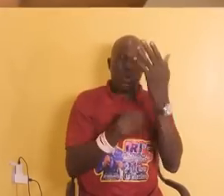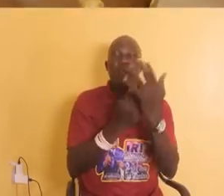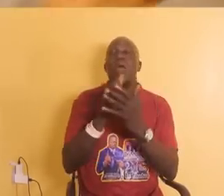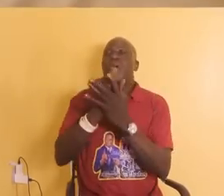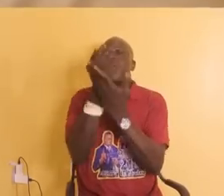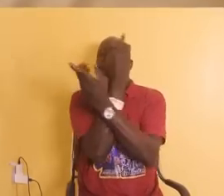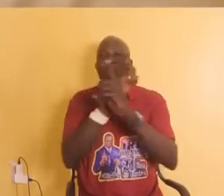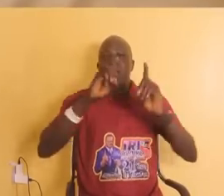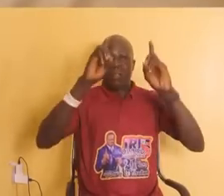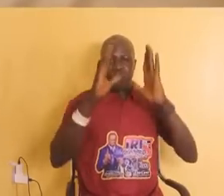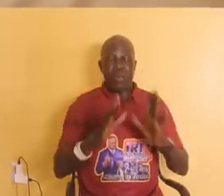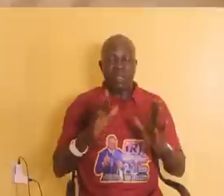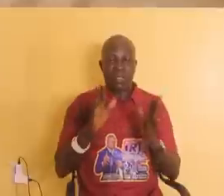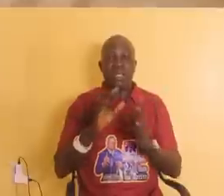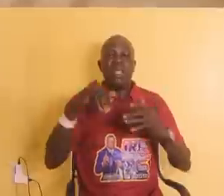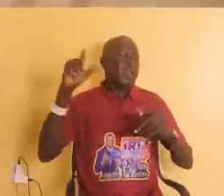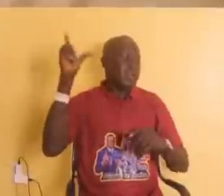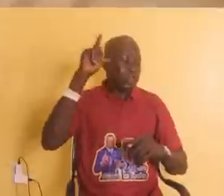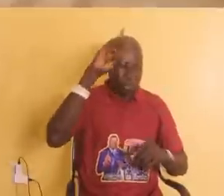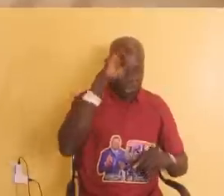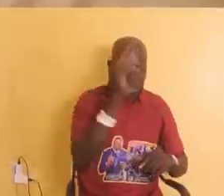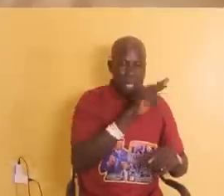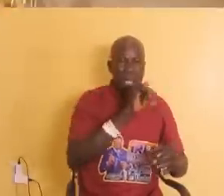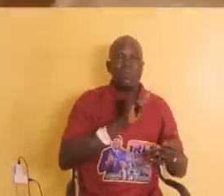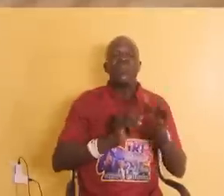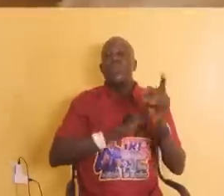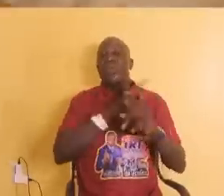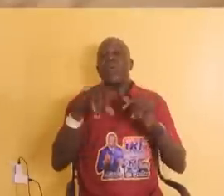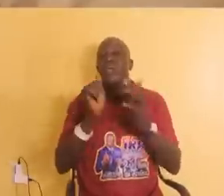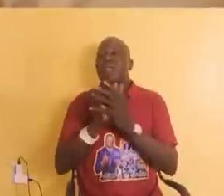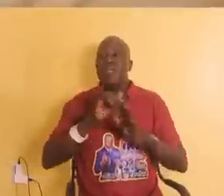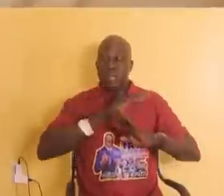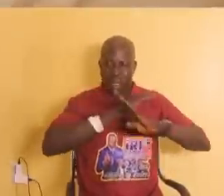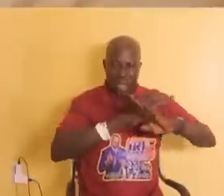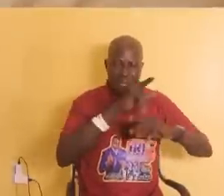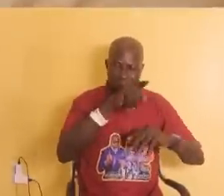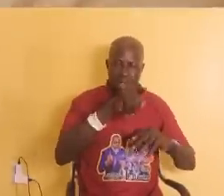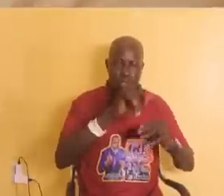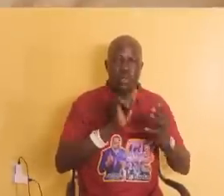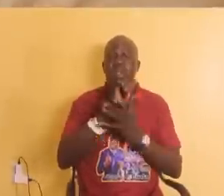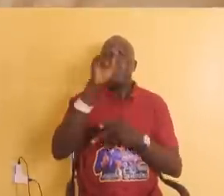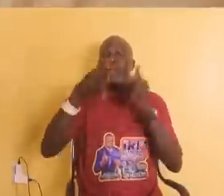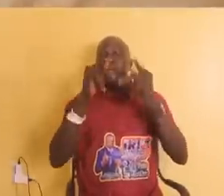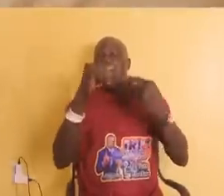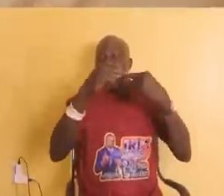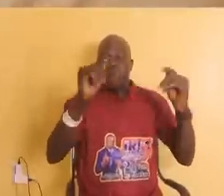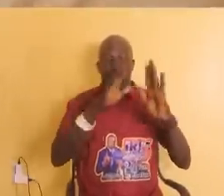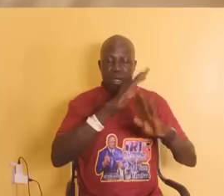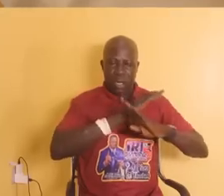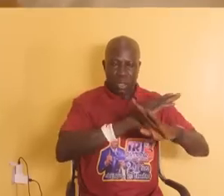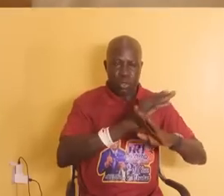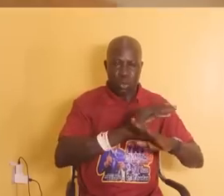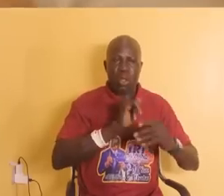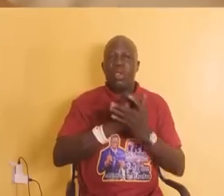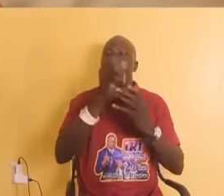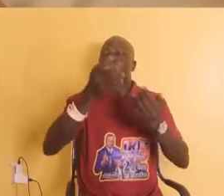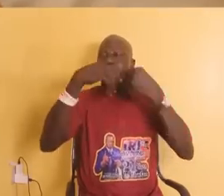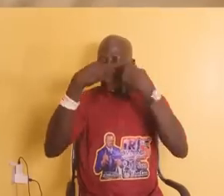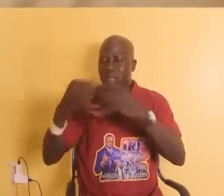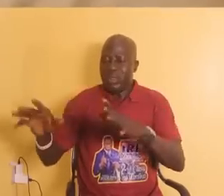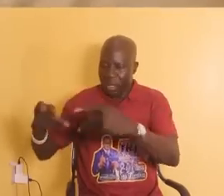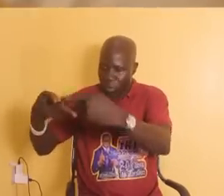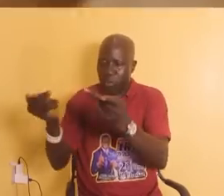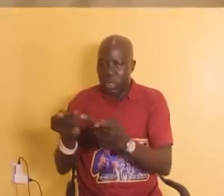To see me. Ego me sa. If it don't die, do see me. And you know die, do. Oh, na ti